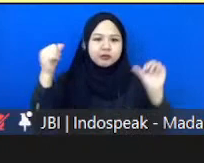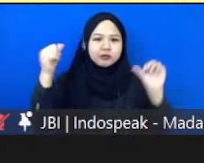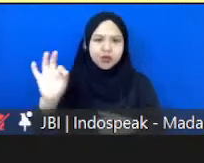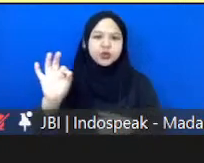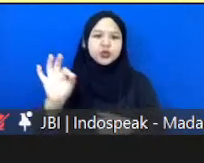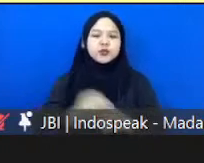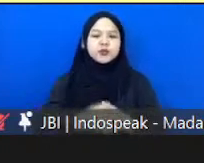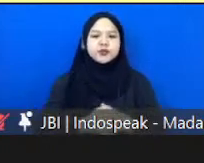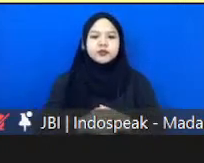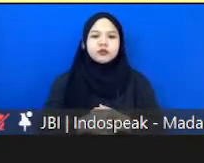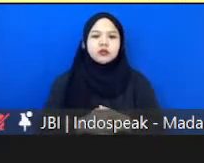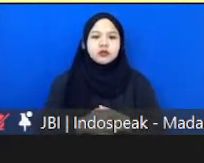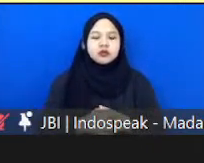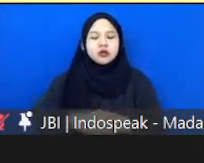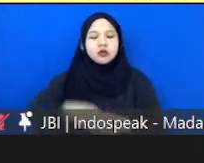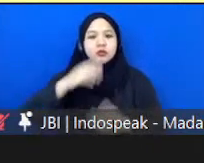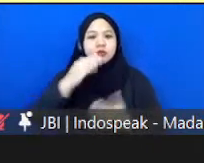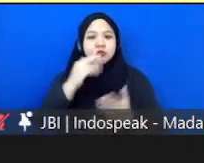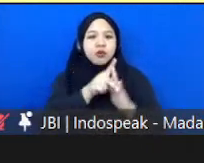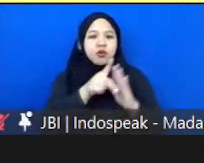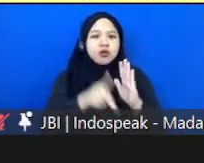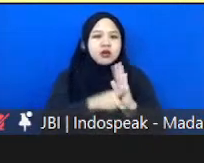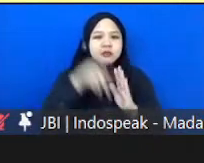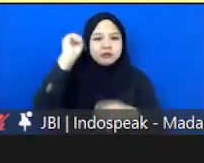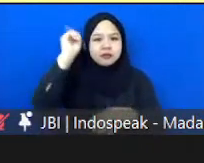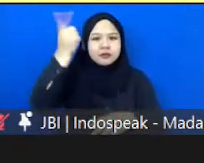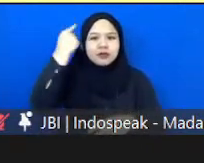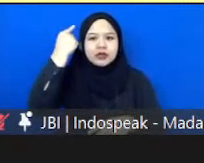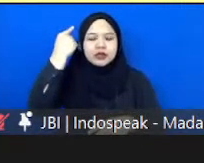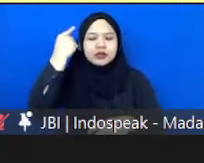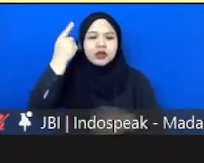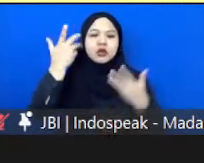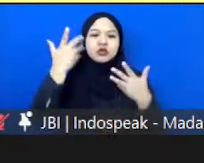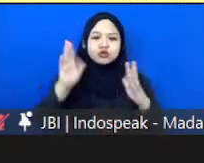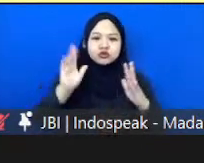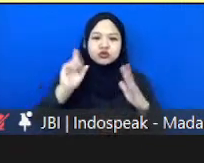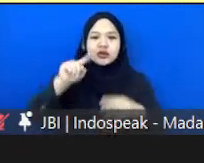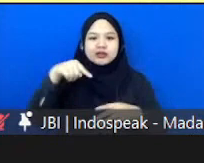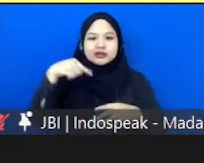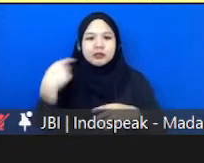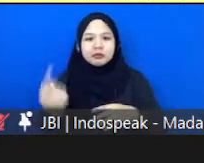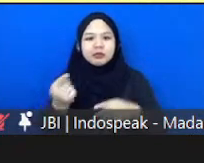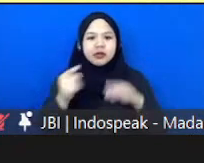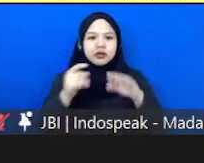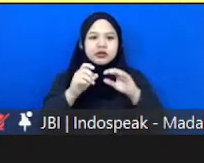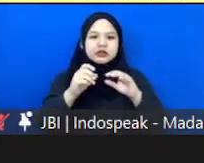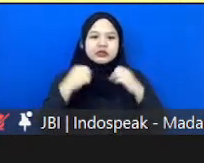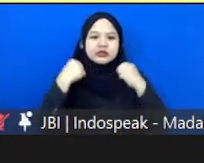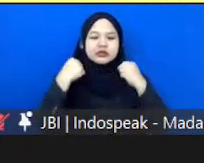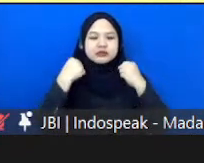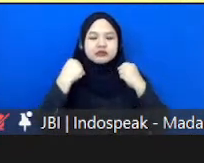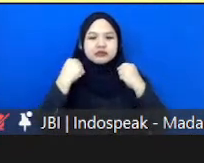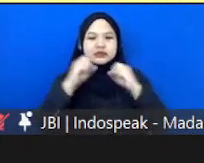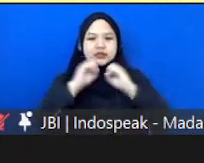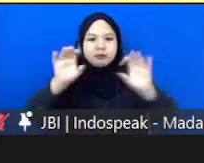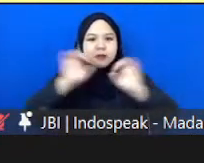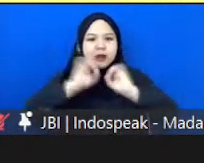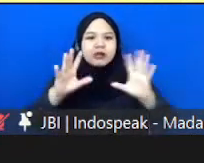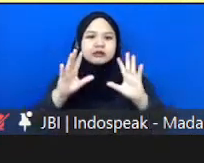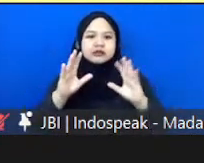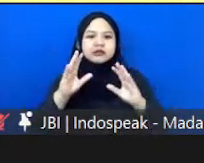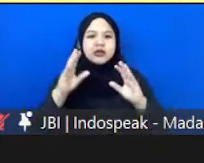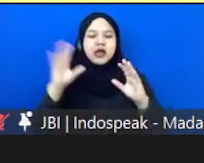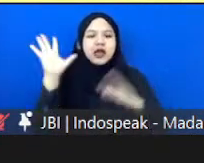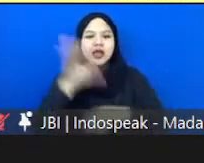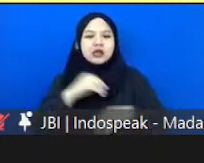become a government-sponsored program with its formal announcement on the World Mental Health Day in 2010 by the late Minister